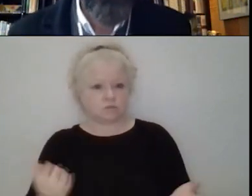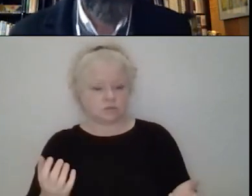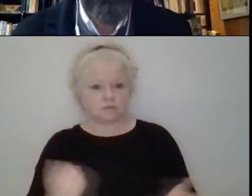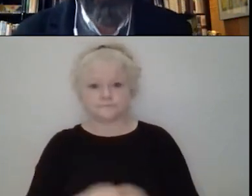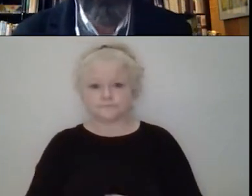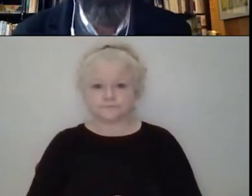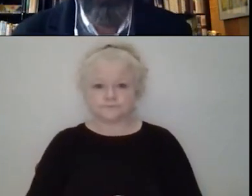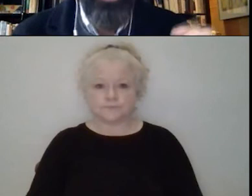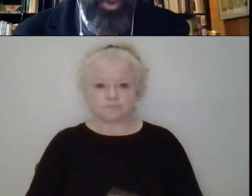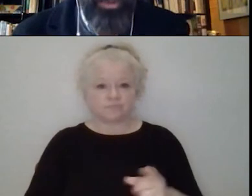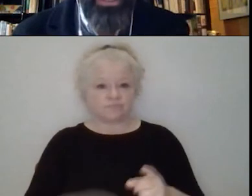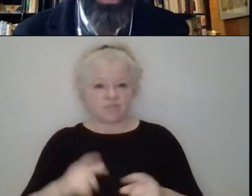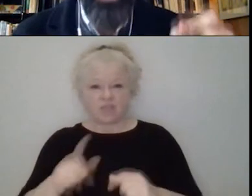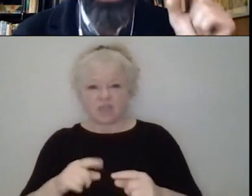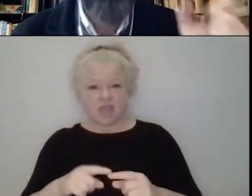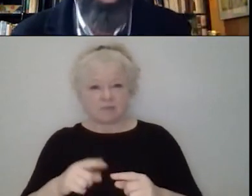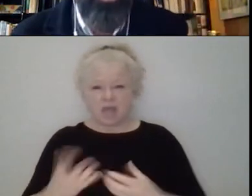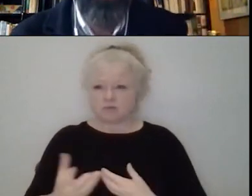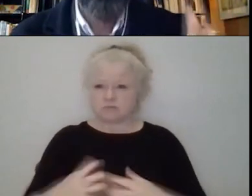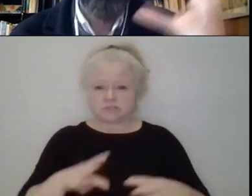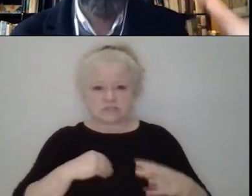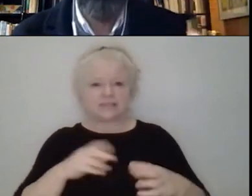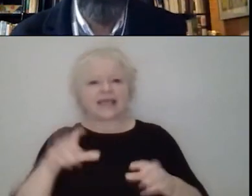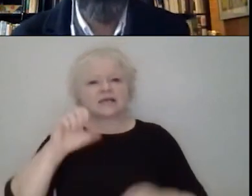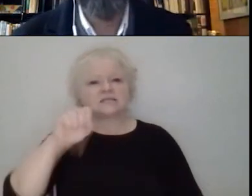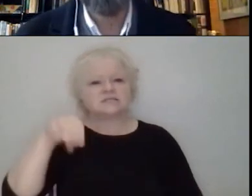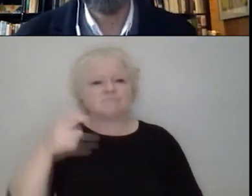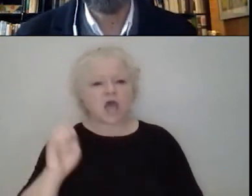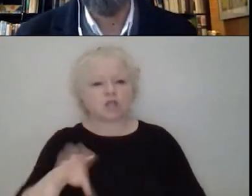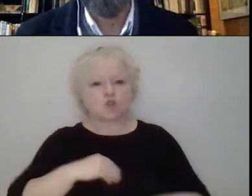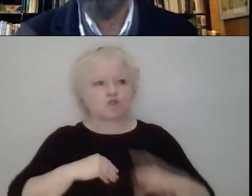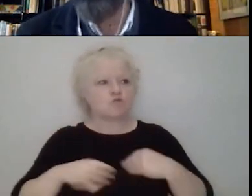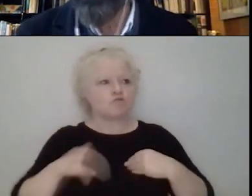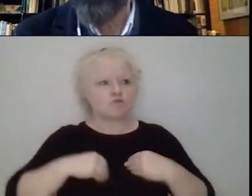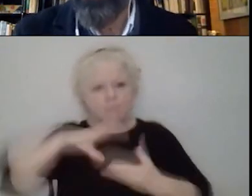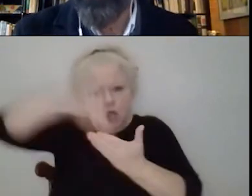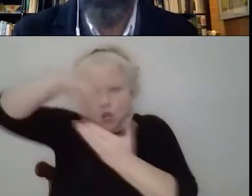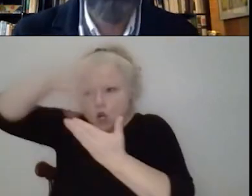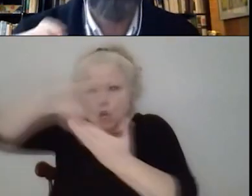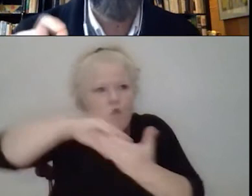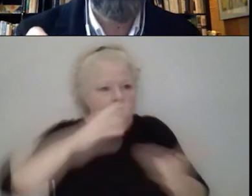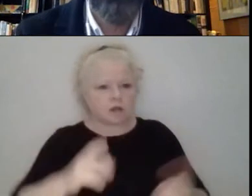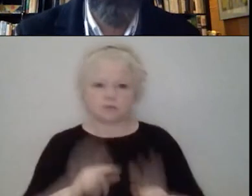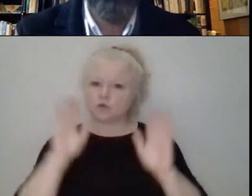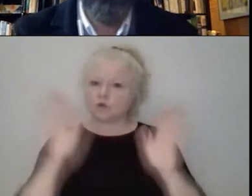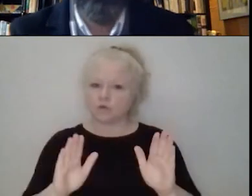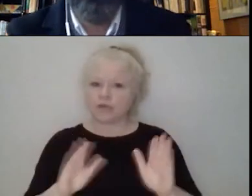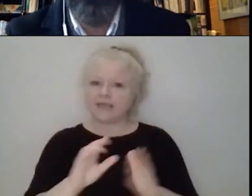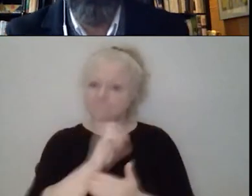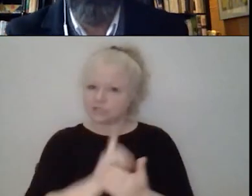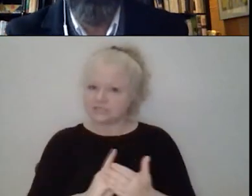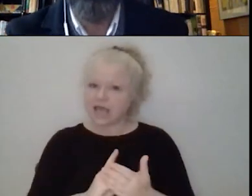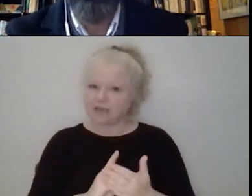I think that notion of absorbing and being a sponge to kind of everything that's around you, really, it's a great thing for design, by the